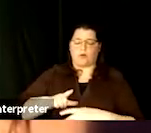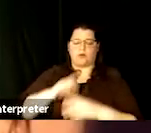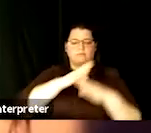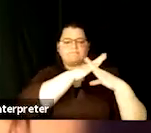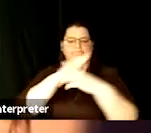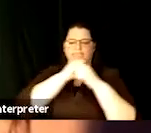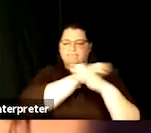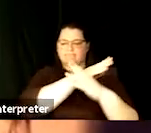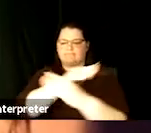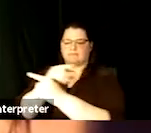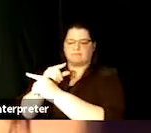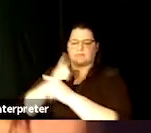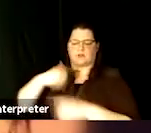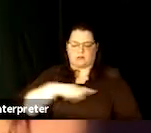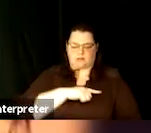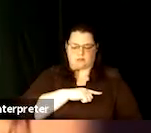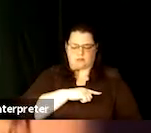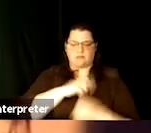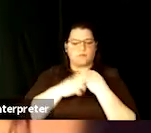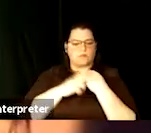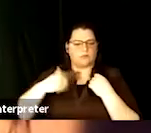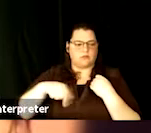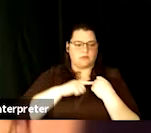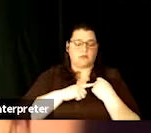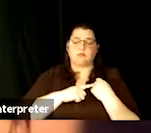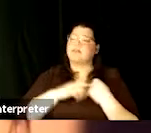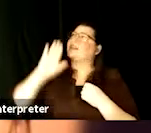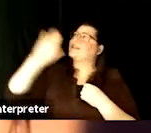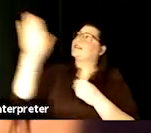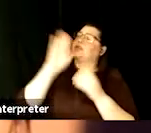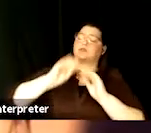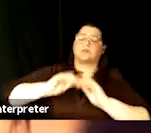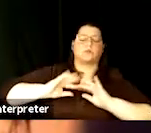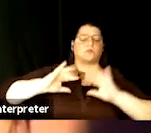Through his holy and glorious wounds, may Christ the Lord guard and preserve us.